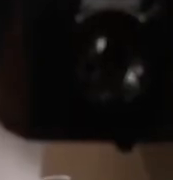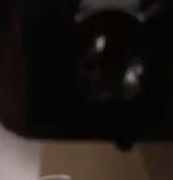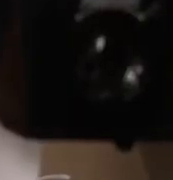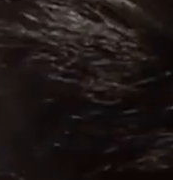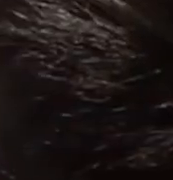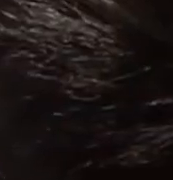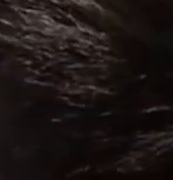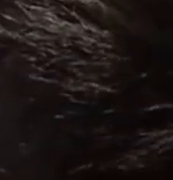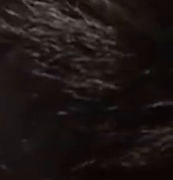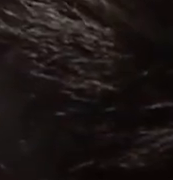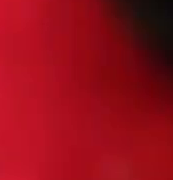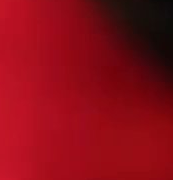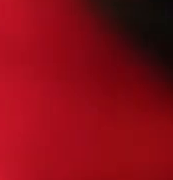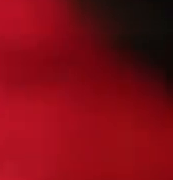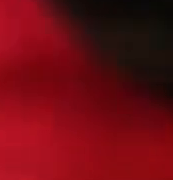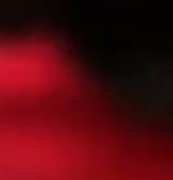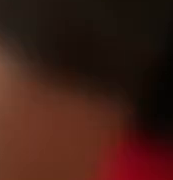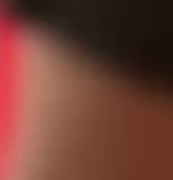For everyone who pulled together